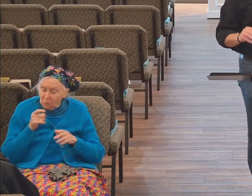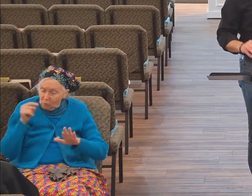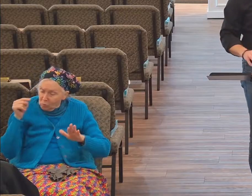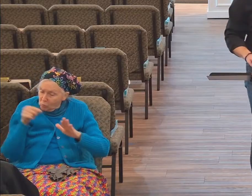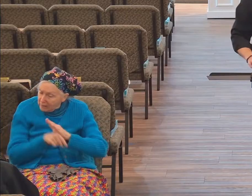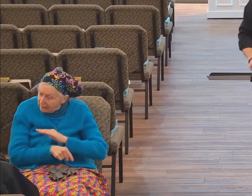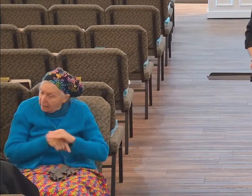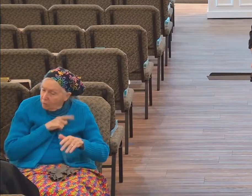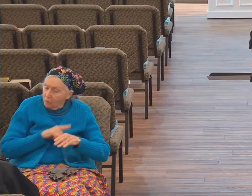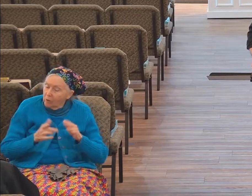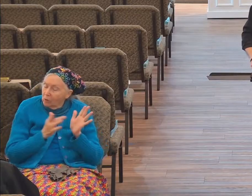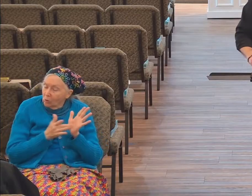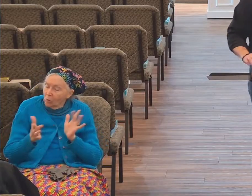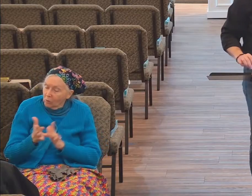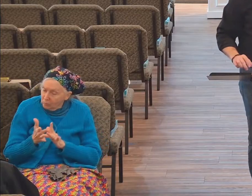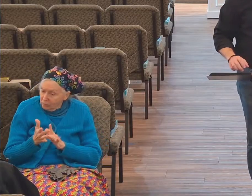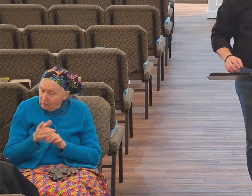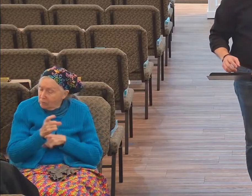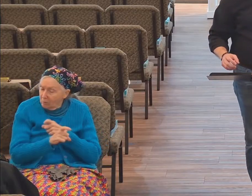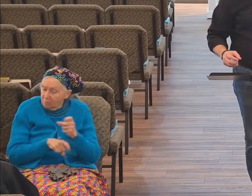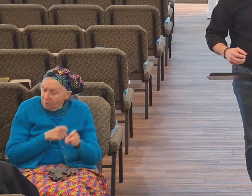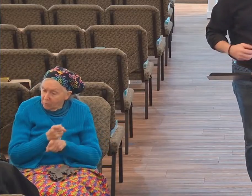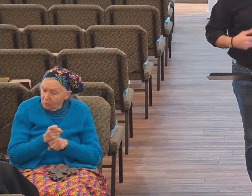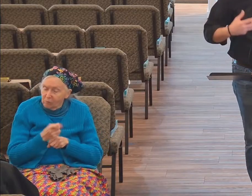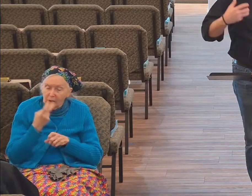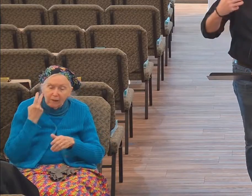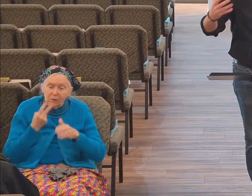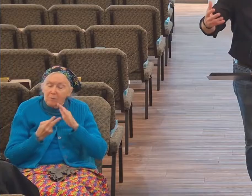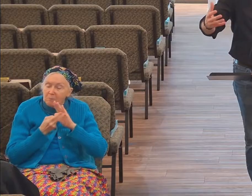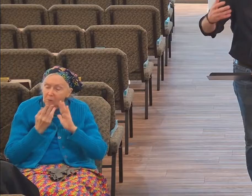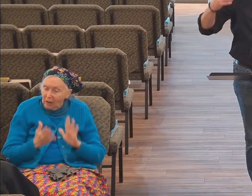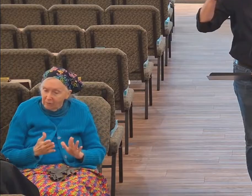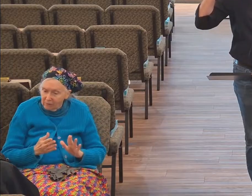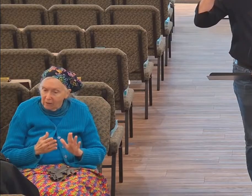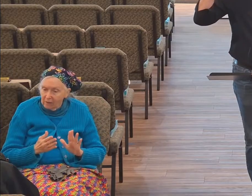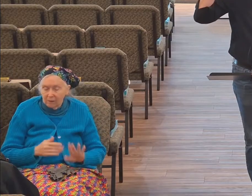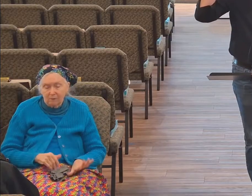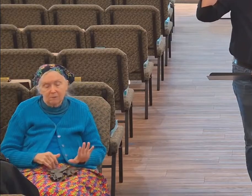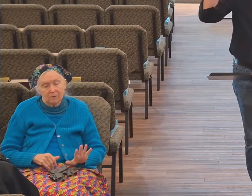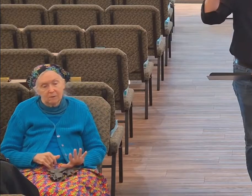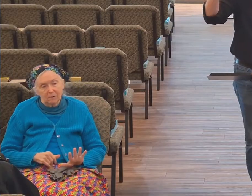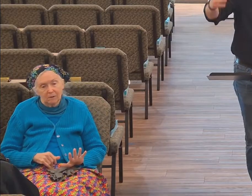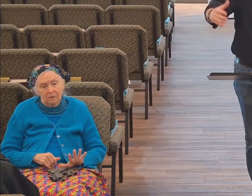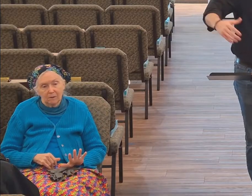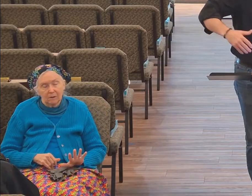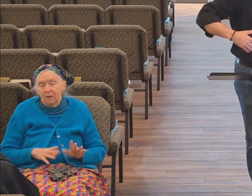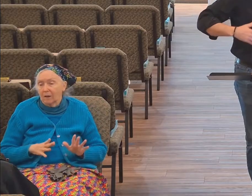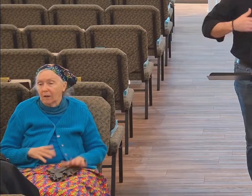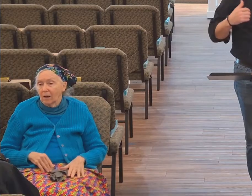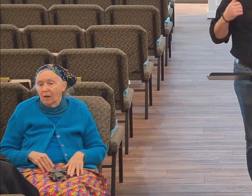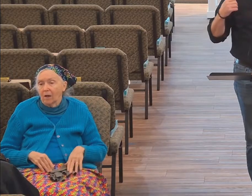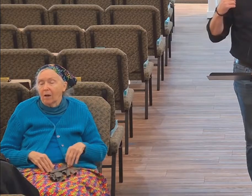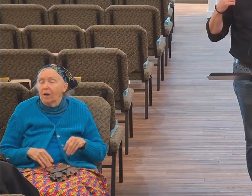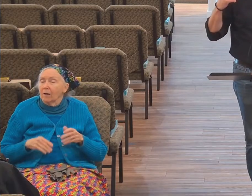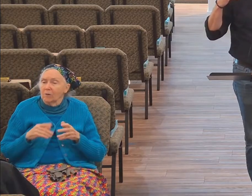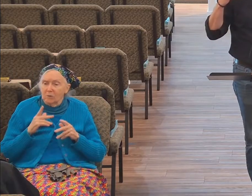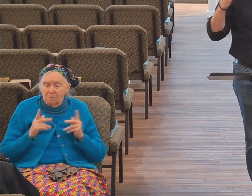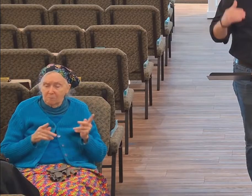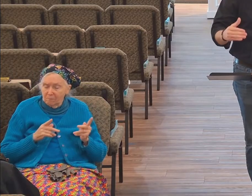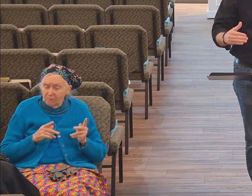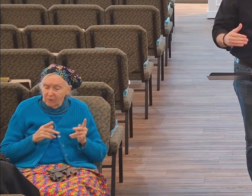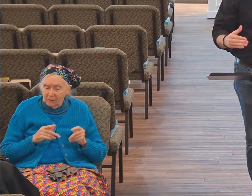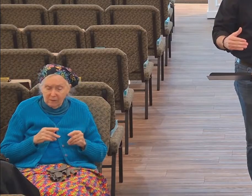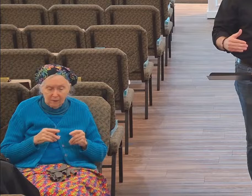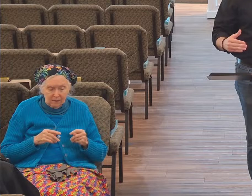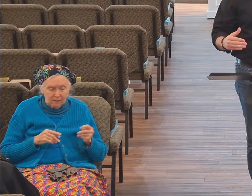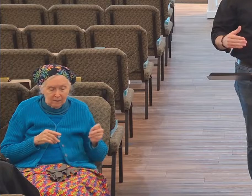severely, they are displeasing to God, and here's where his Jewishness is really coming out, and are opposed to all people because they hinder